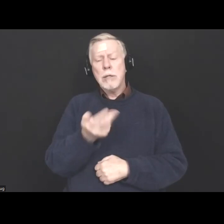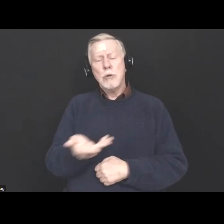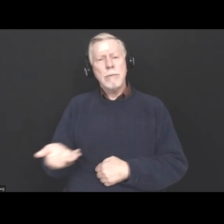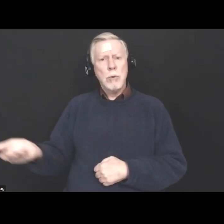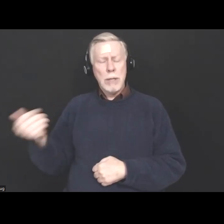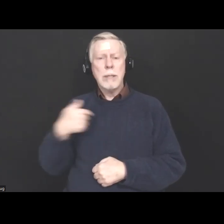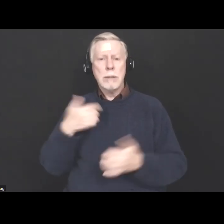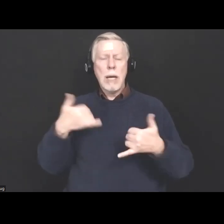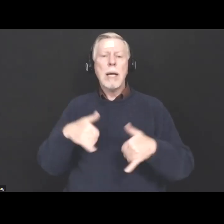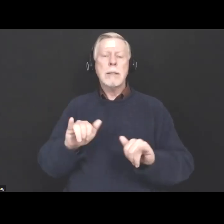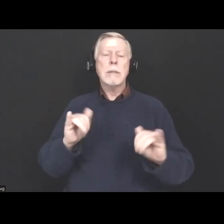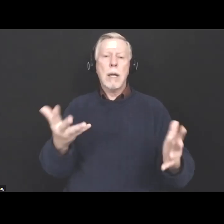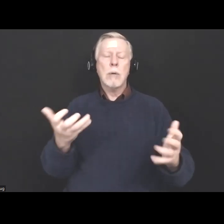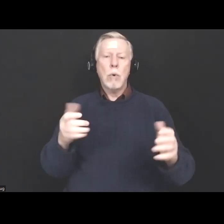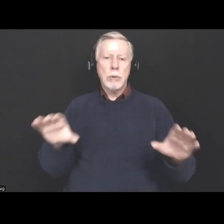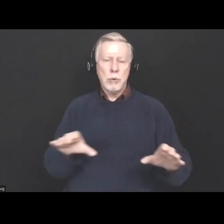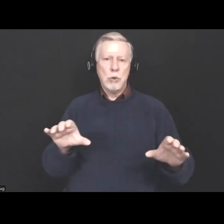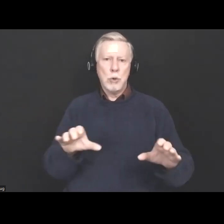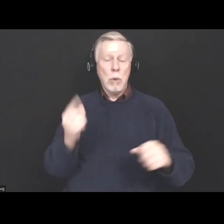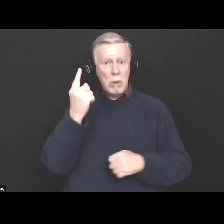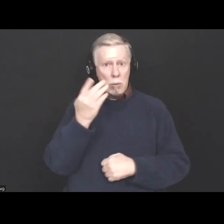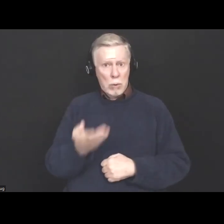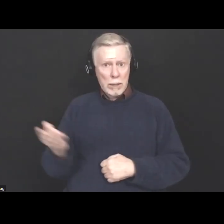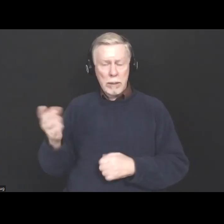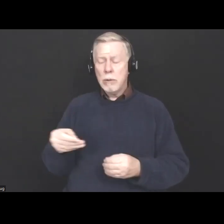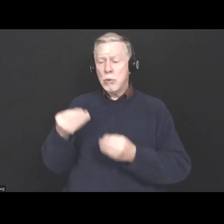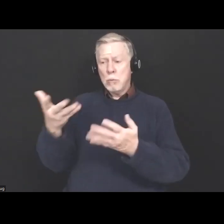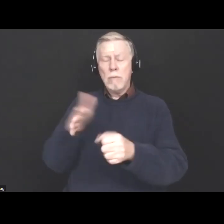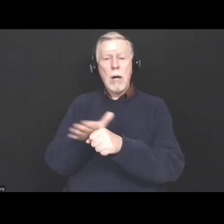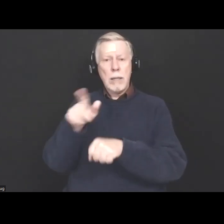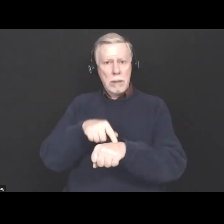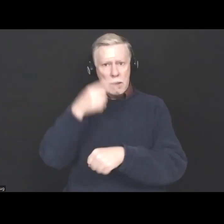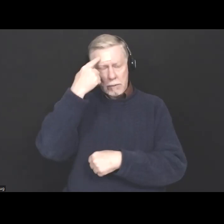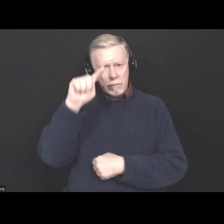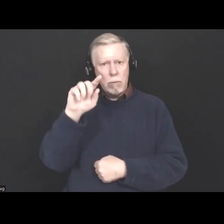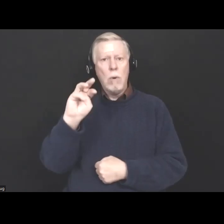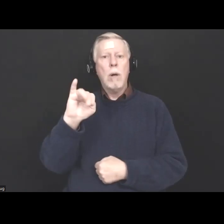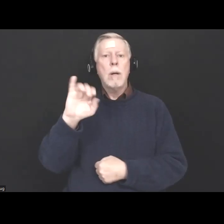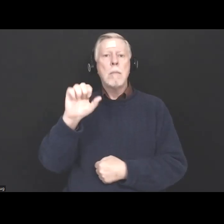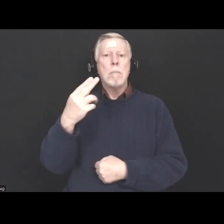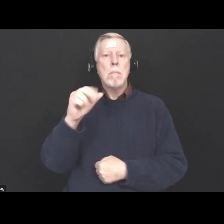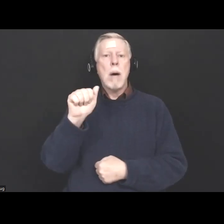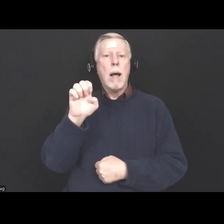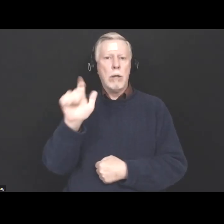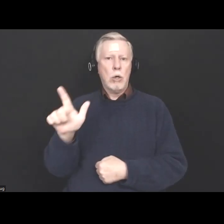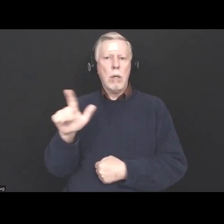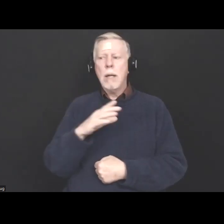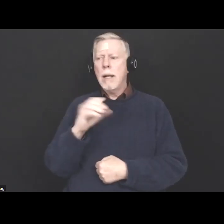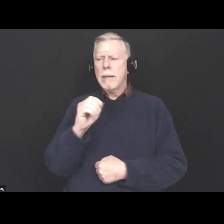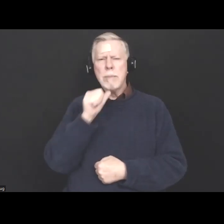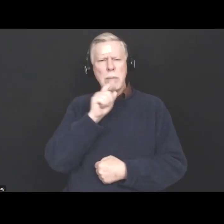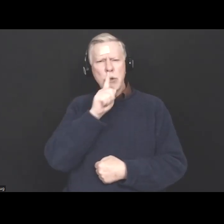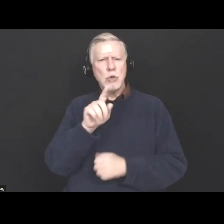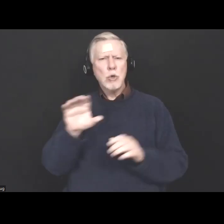still wanted to do. One of which was to provide some time for Michael, and I'm not sure who was doing